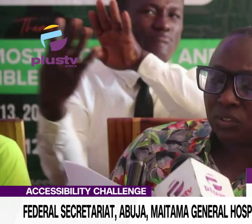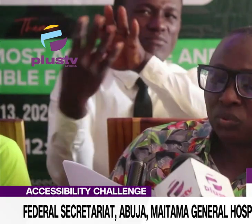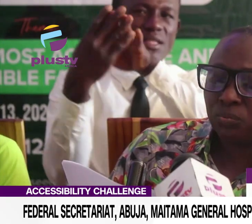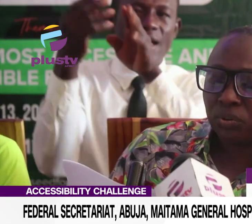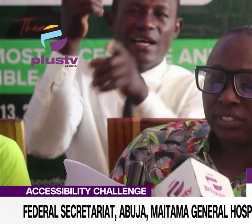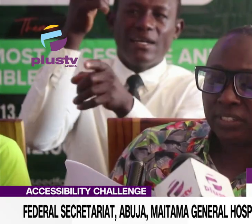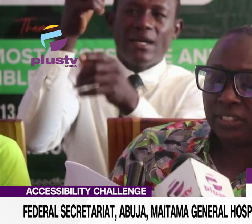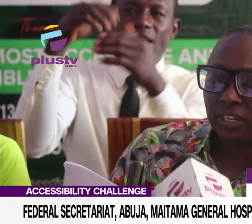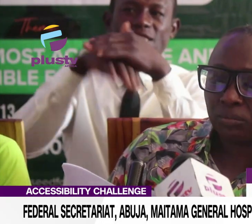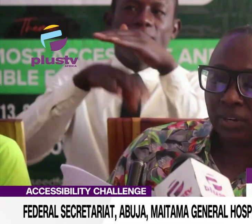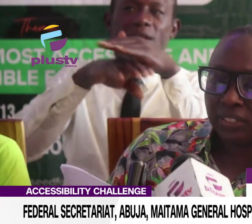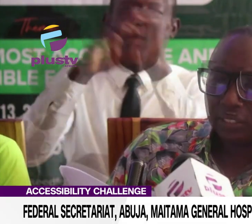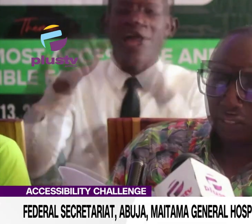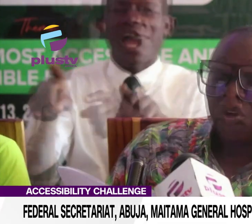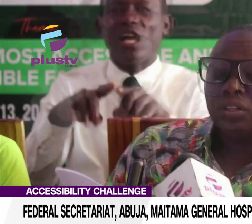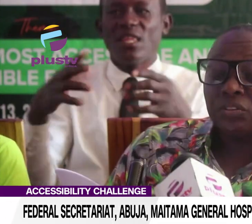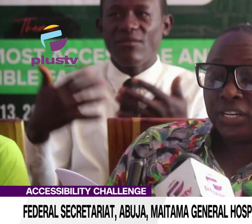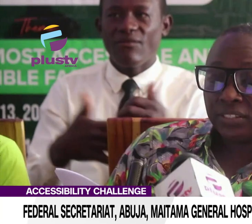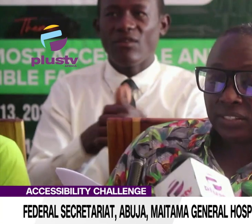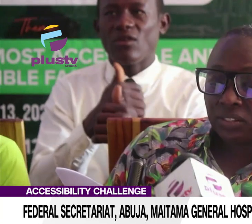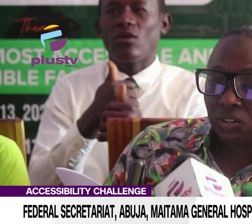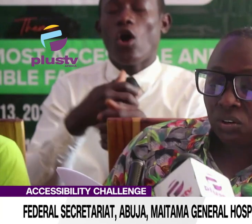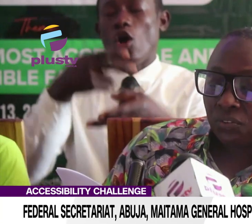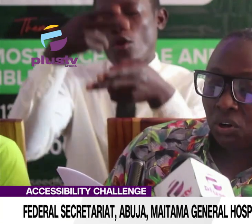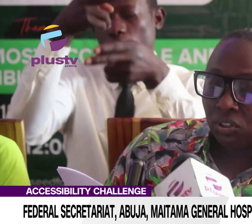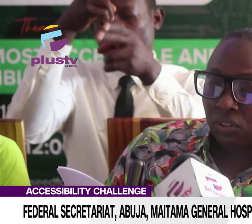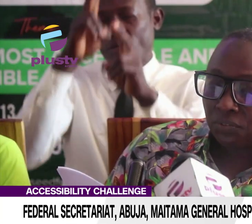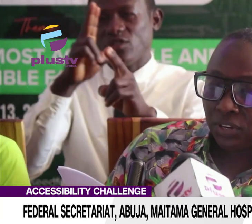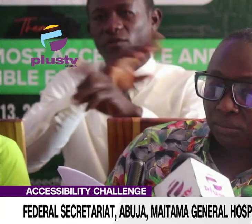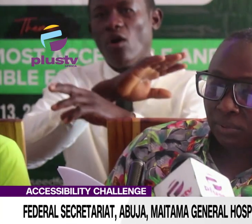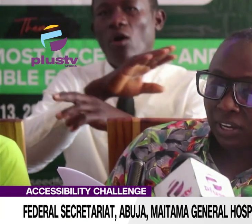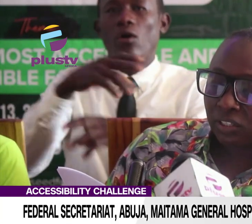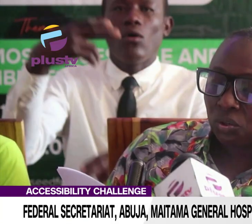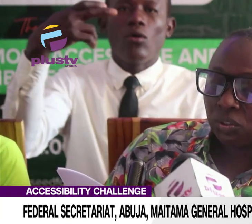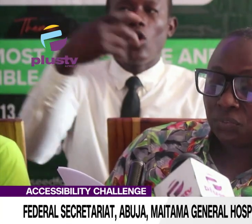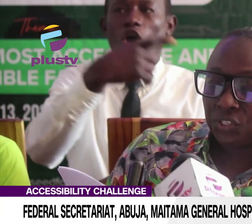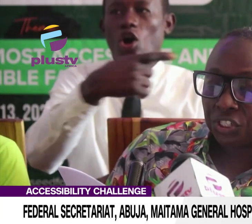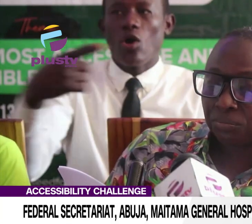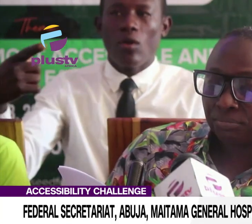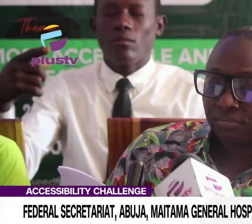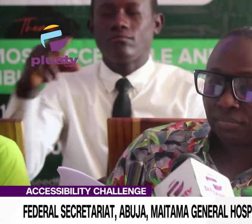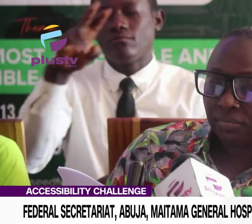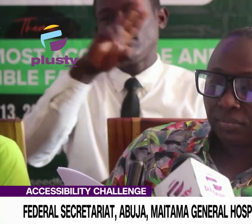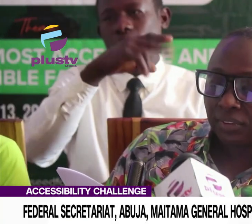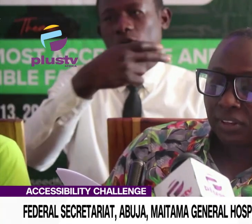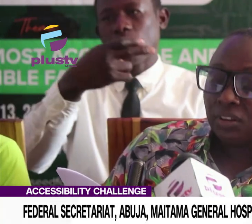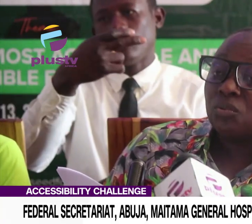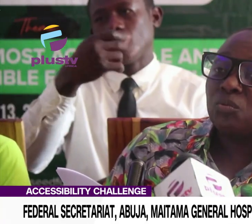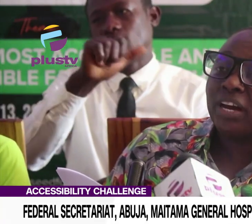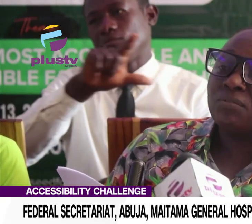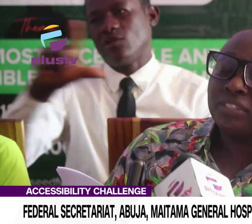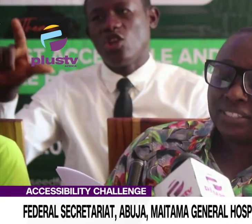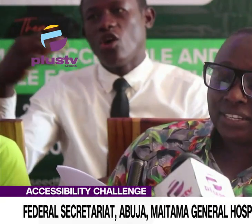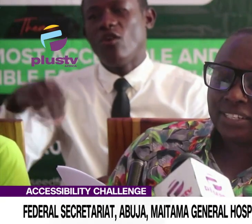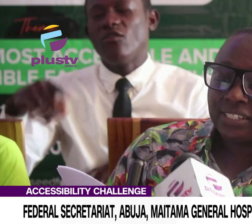disconnect between policy and practice. Honorees of Hall of Fame and Hall of Shame.